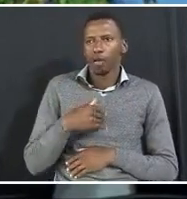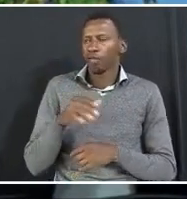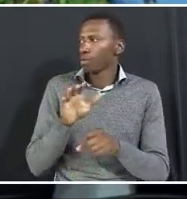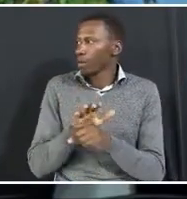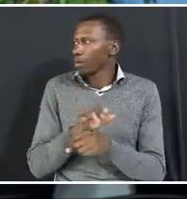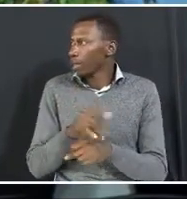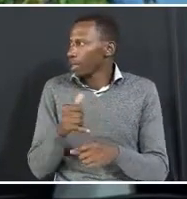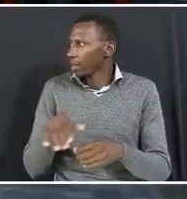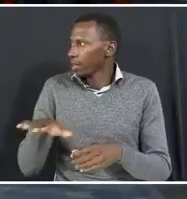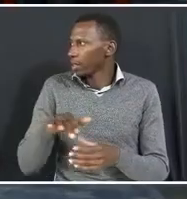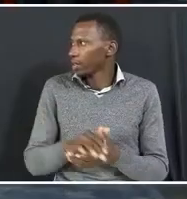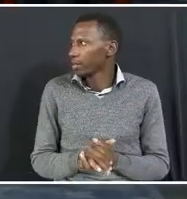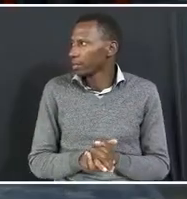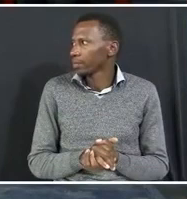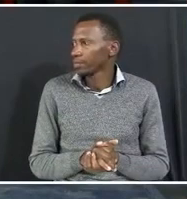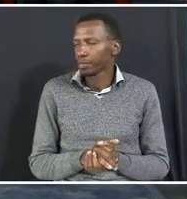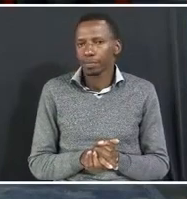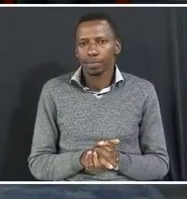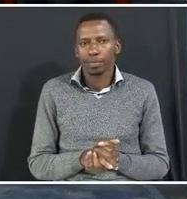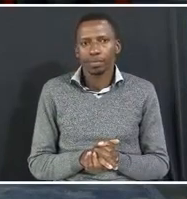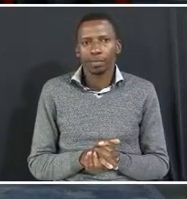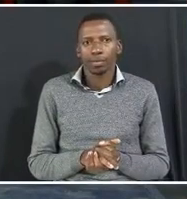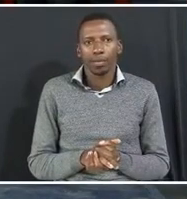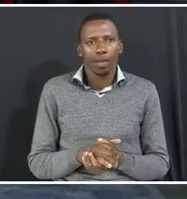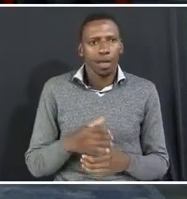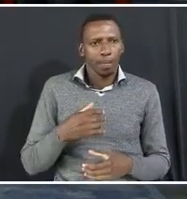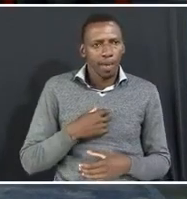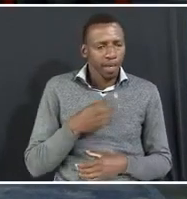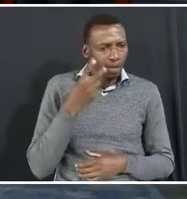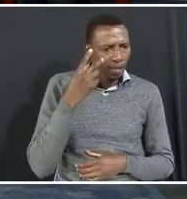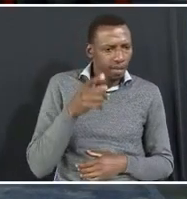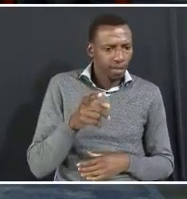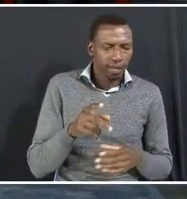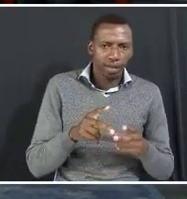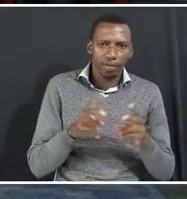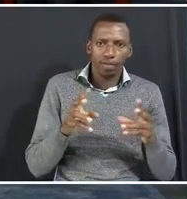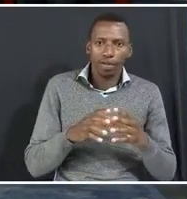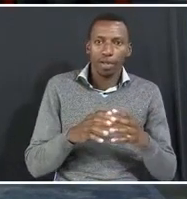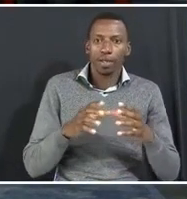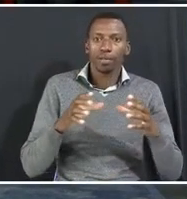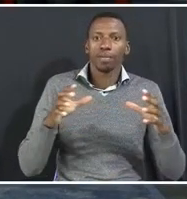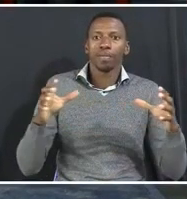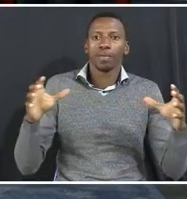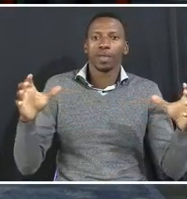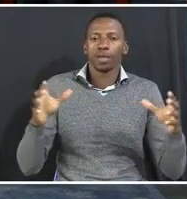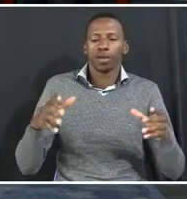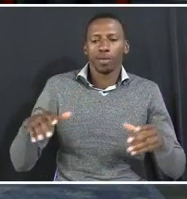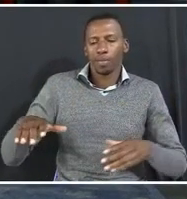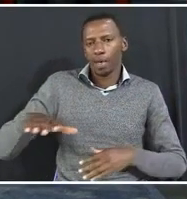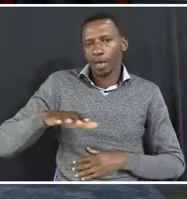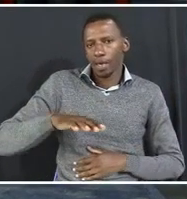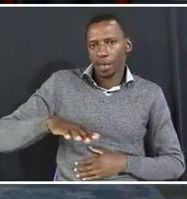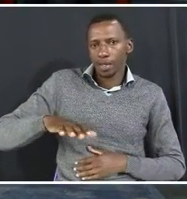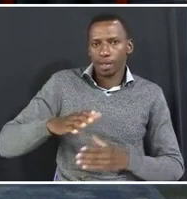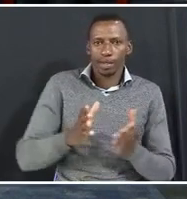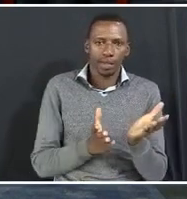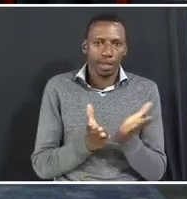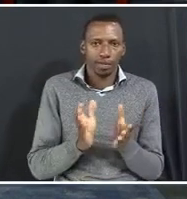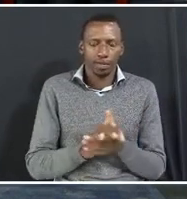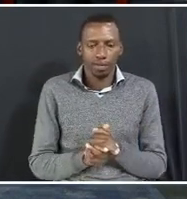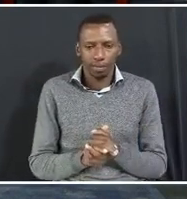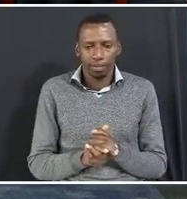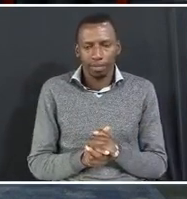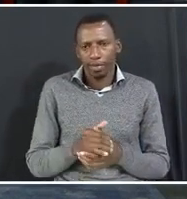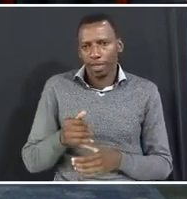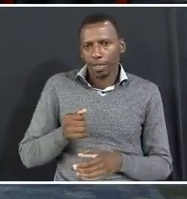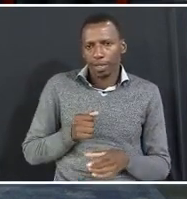areas. Thank you. Looks like quite a wide area of service. Sister Martha,